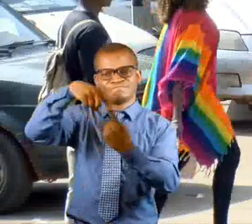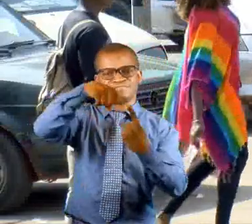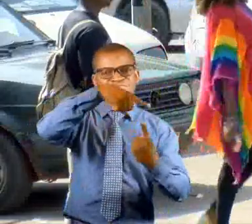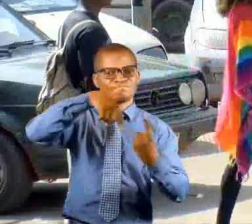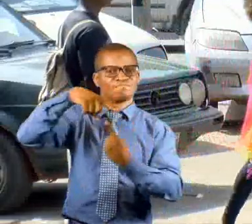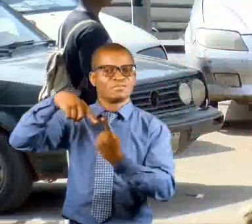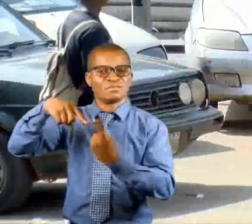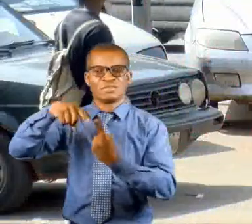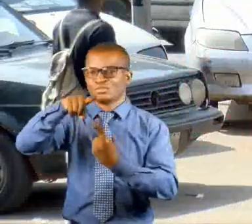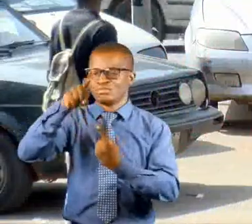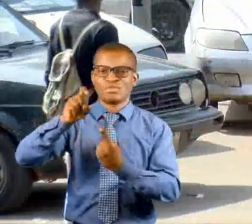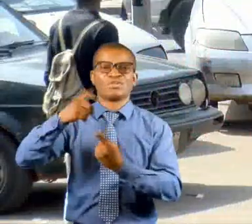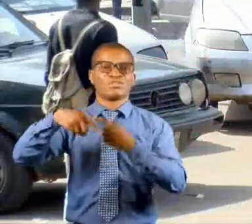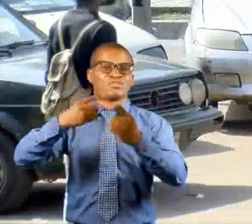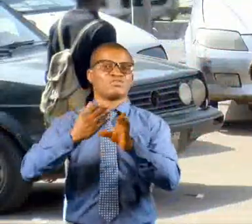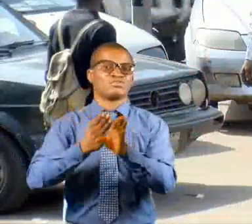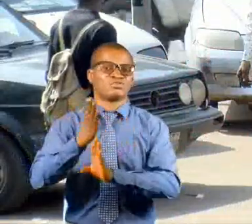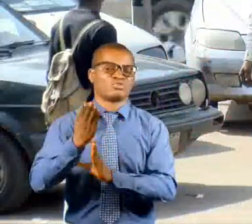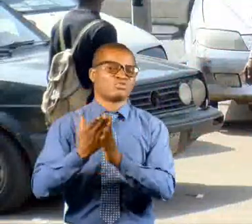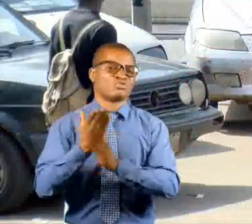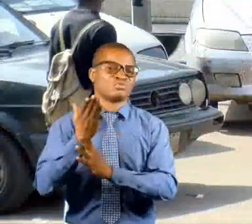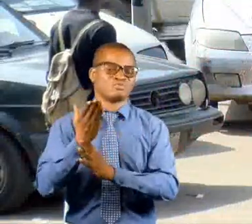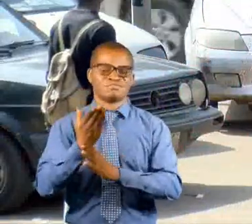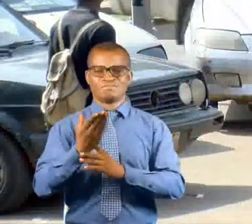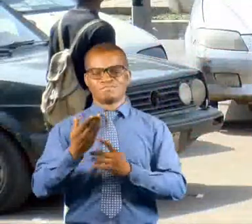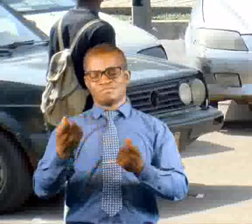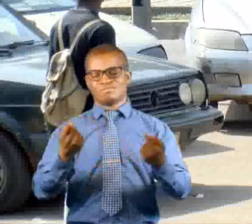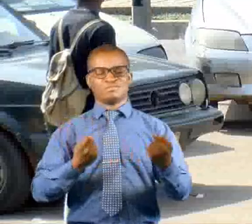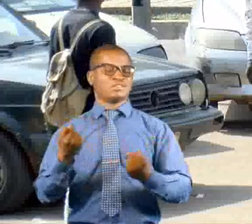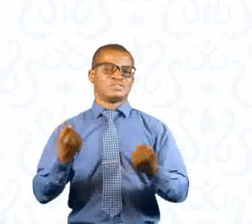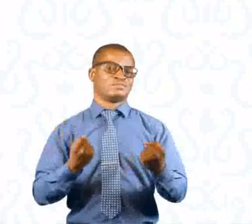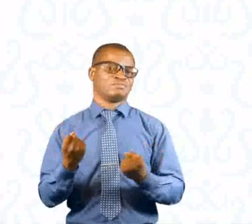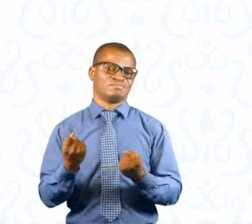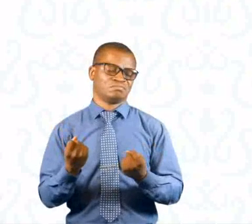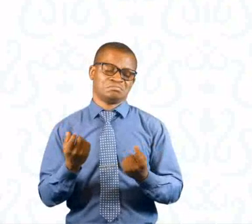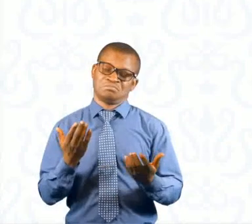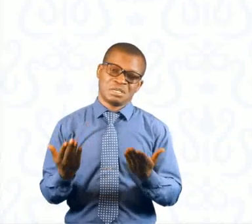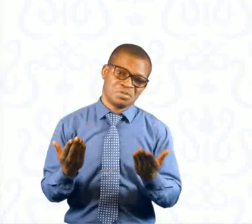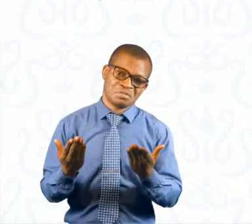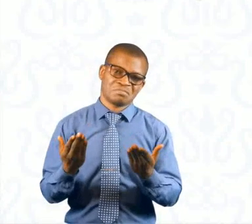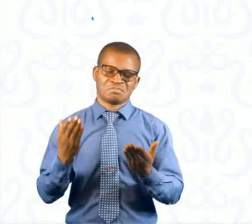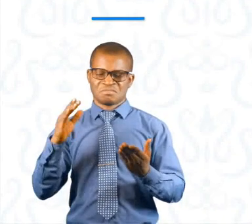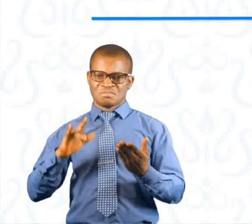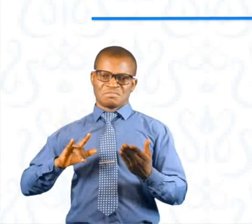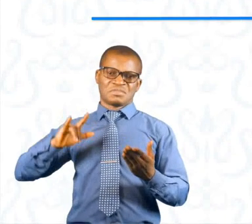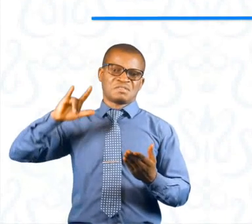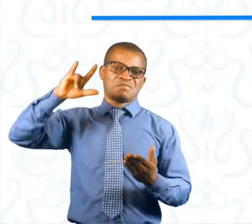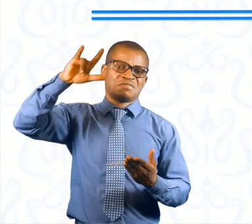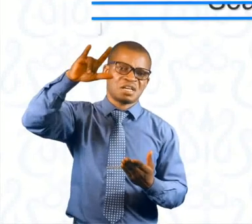other, you must go through a means of transportation. It could be by